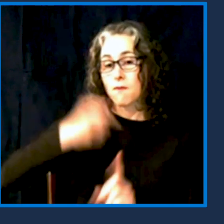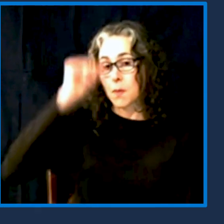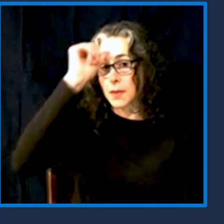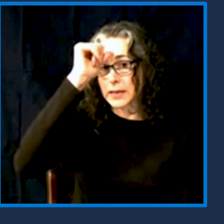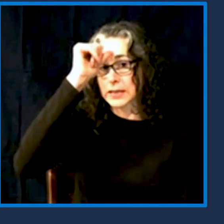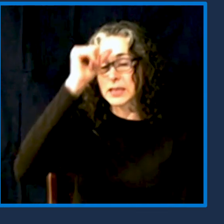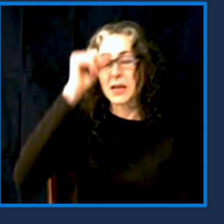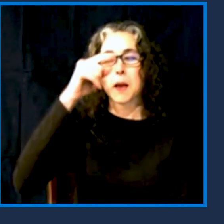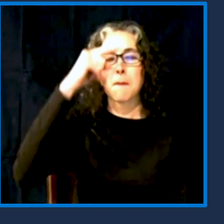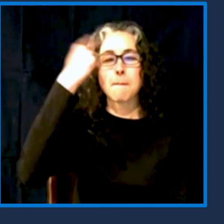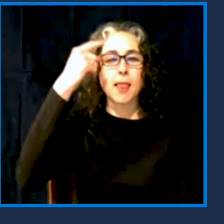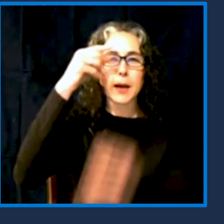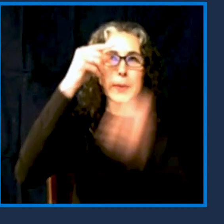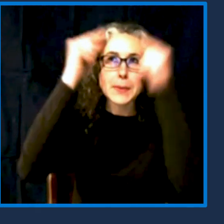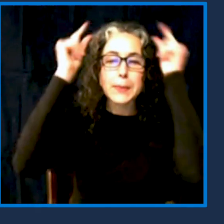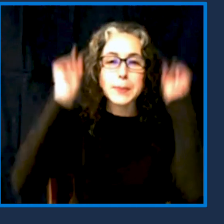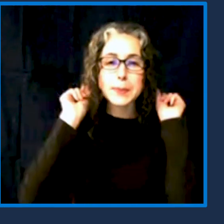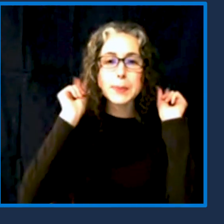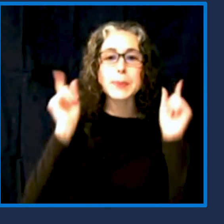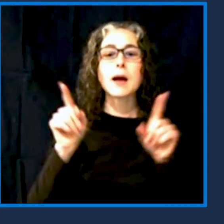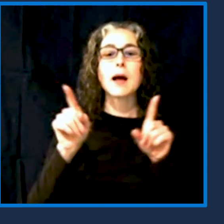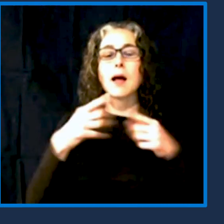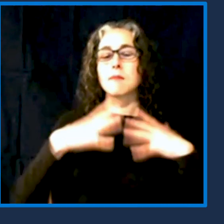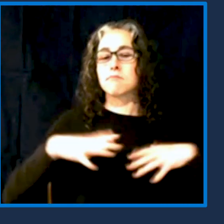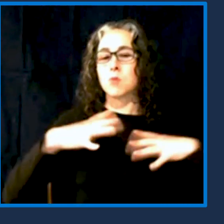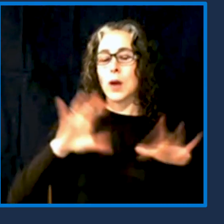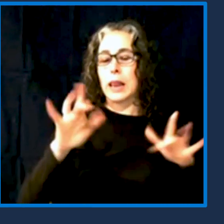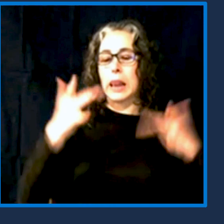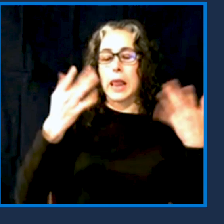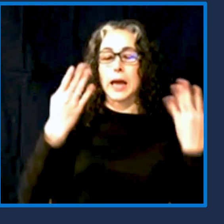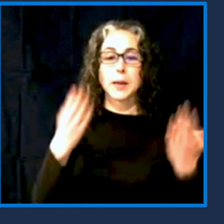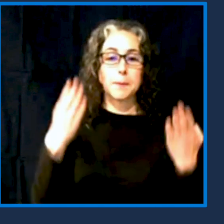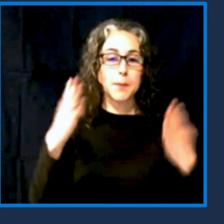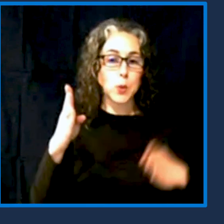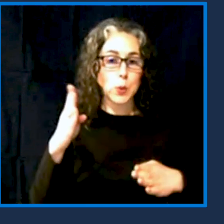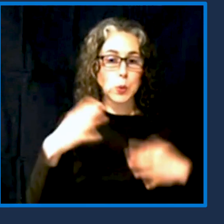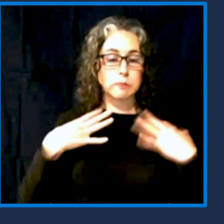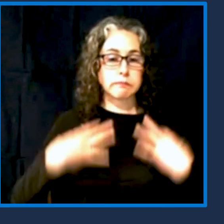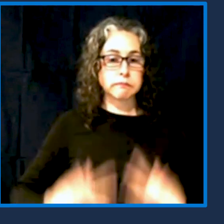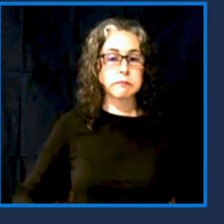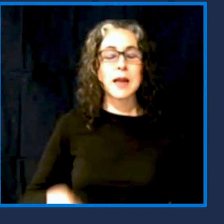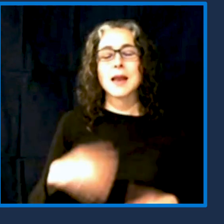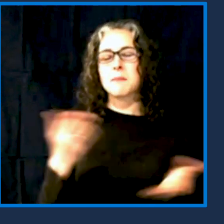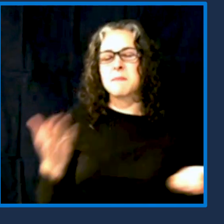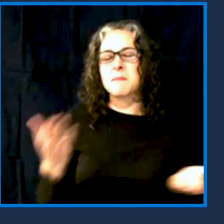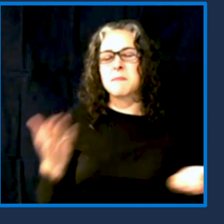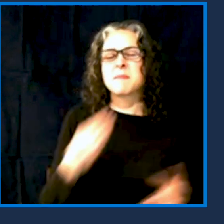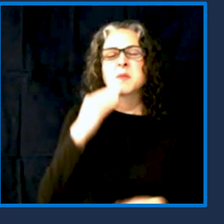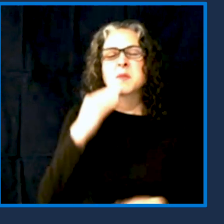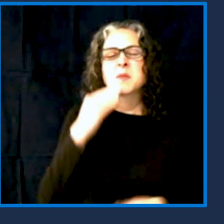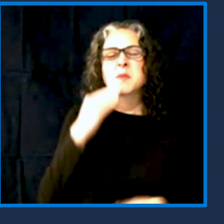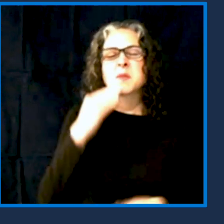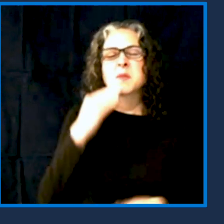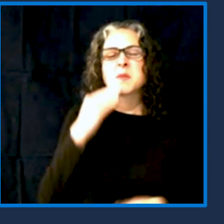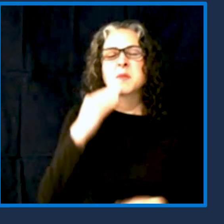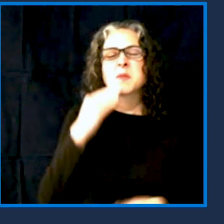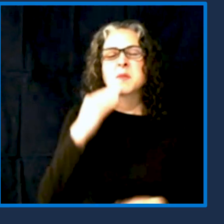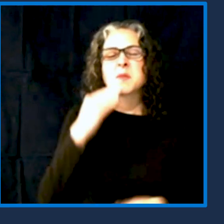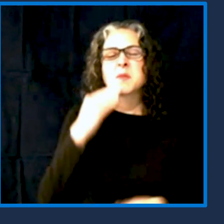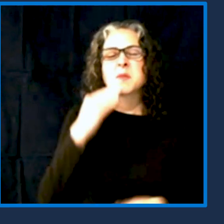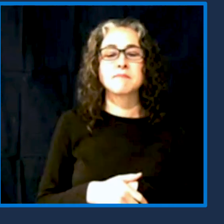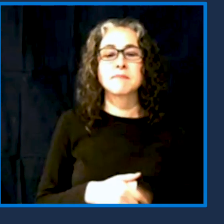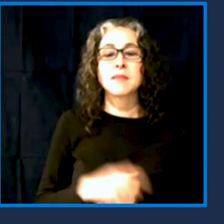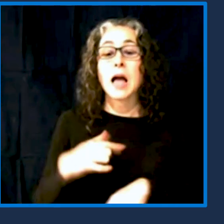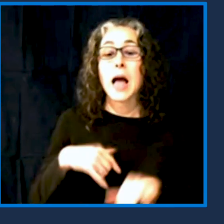hair, and I am wearing a light blue shirt, and I am in my home office. So